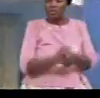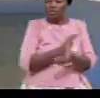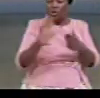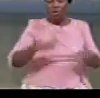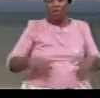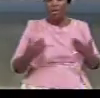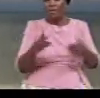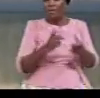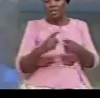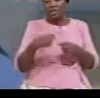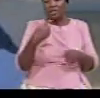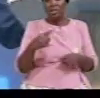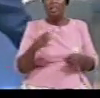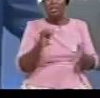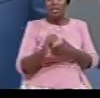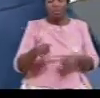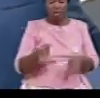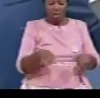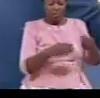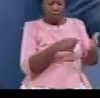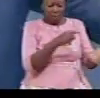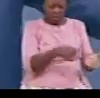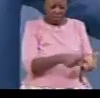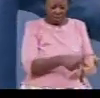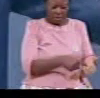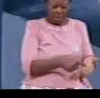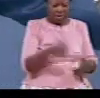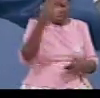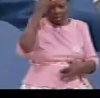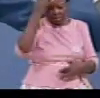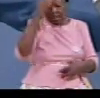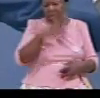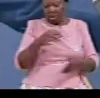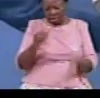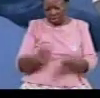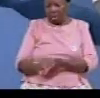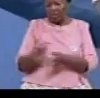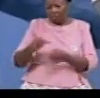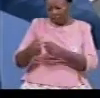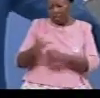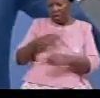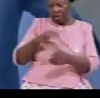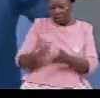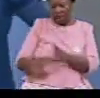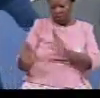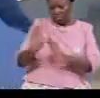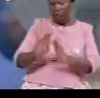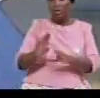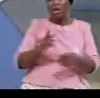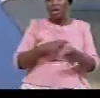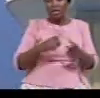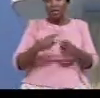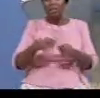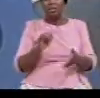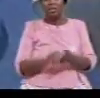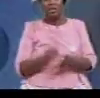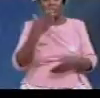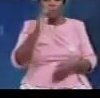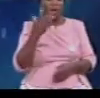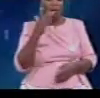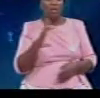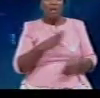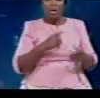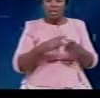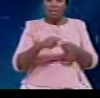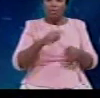say they'll give you this sickness and that disease and that evil and that bad luck. When the